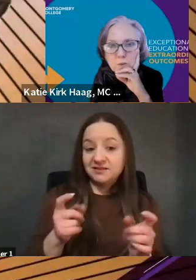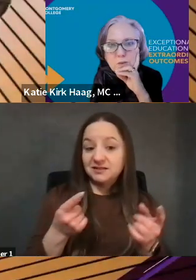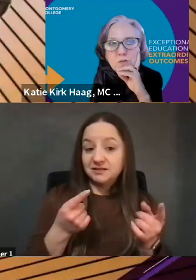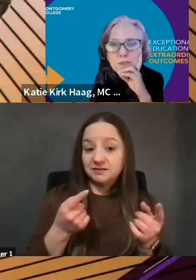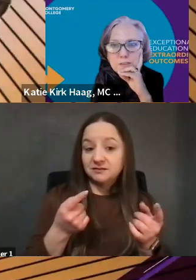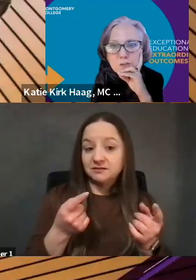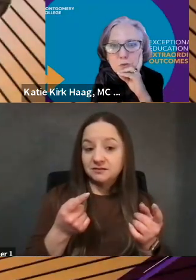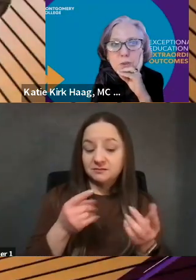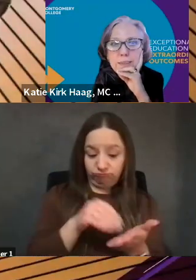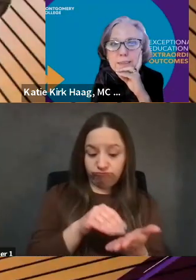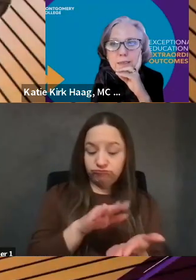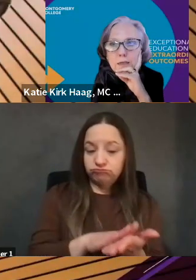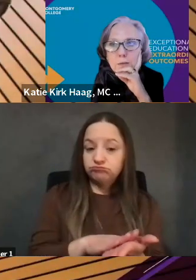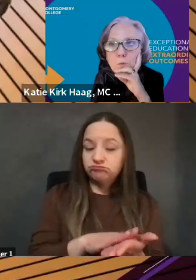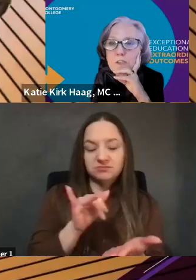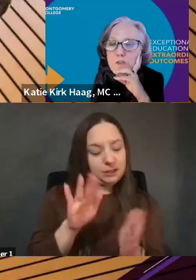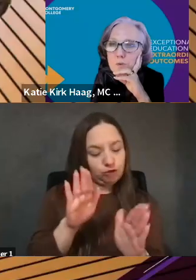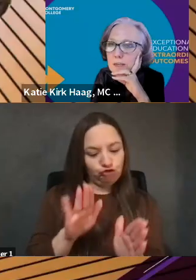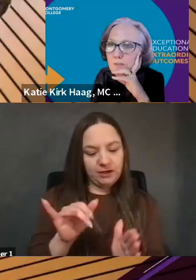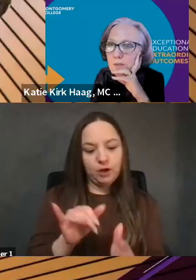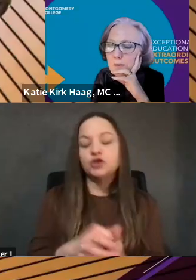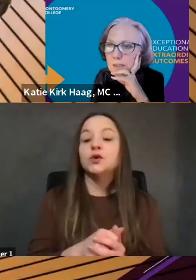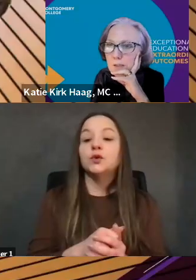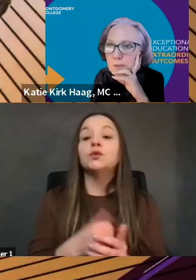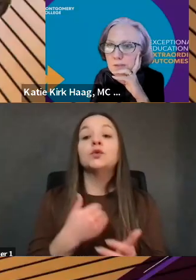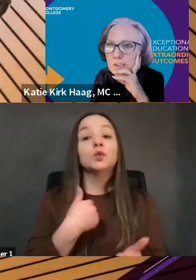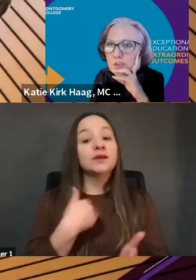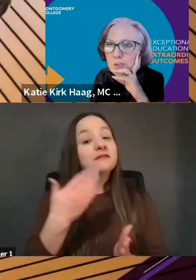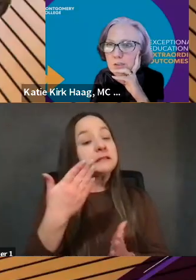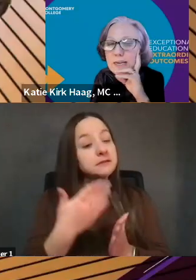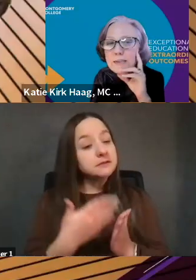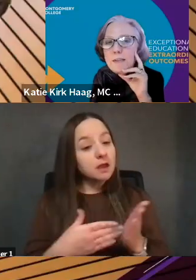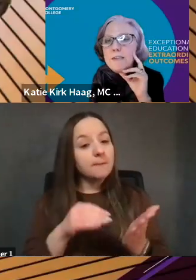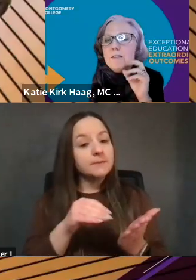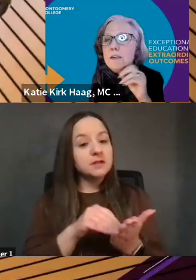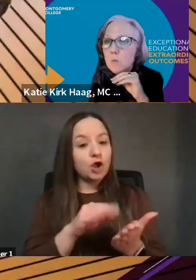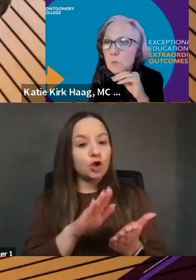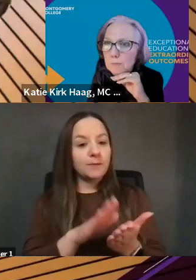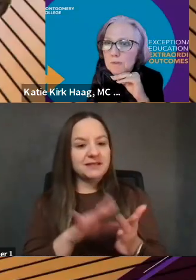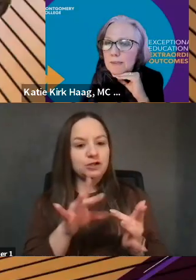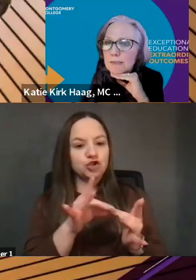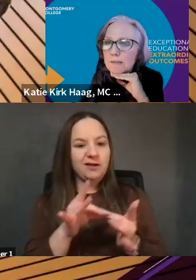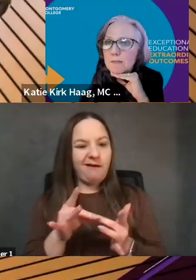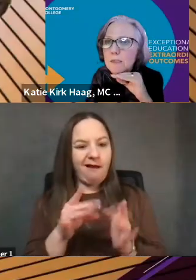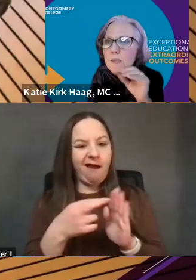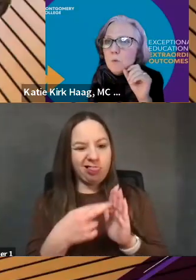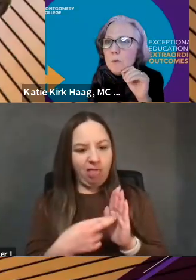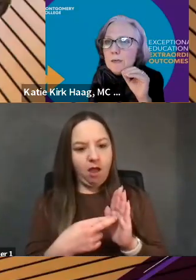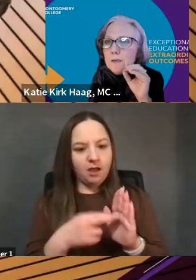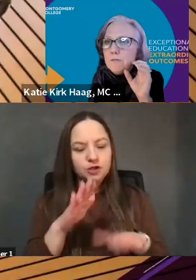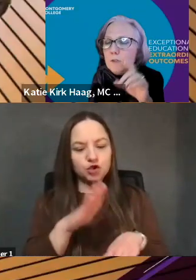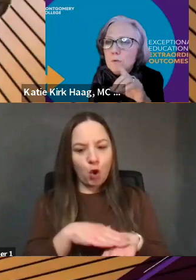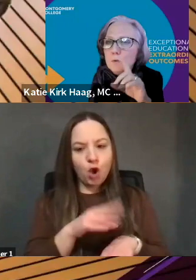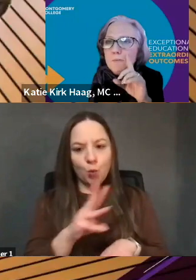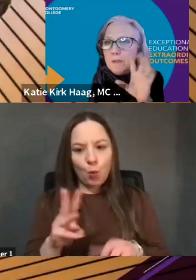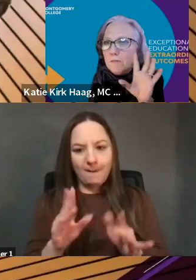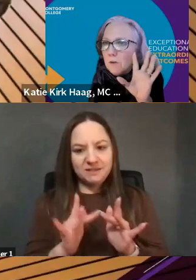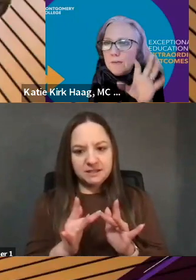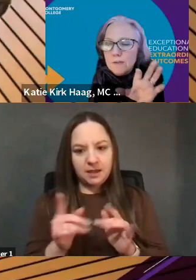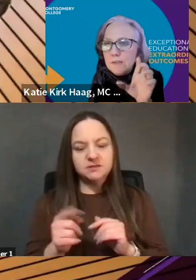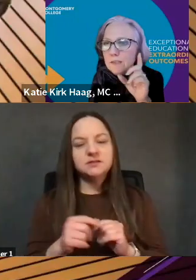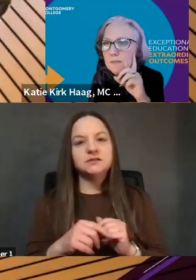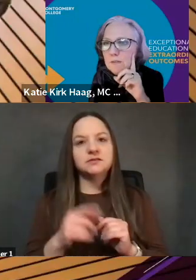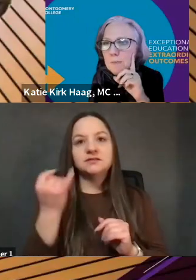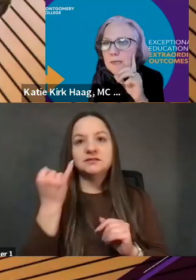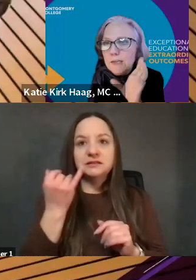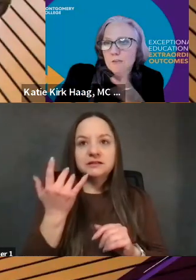that works great too. We do have some documentation guidelines on our website where if you're